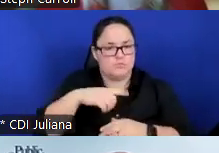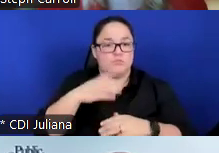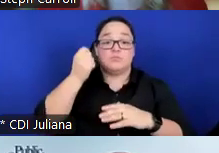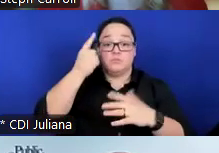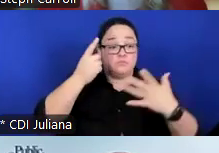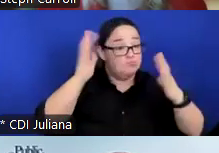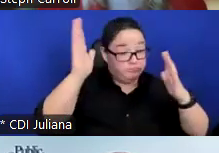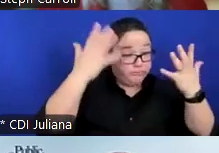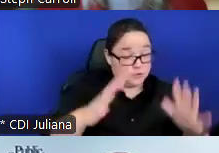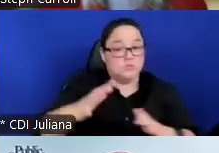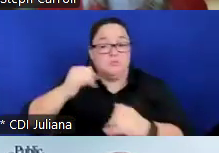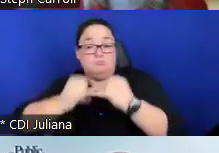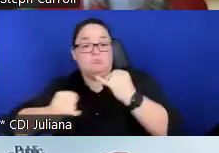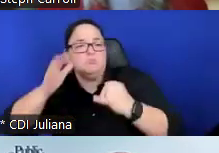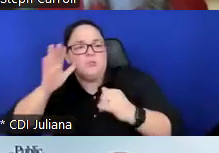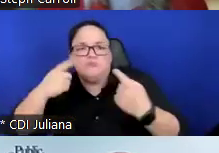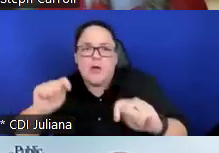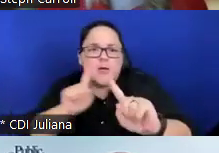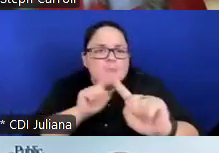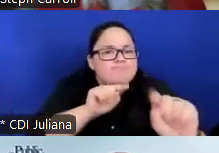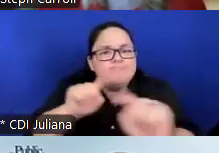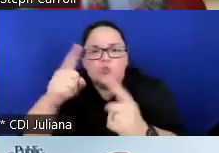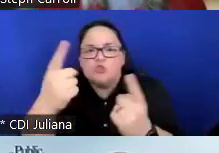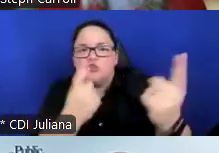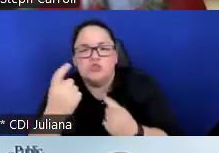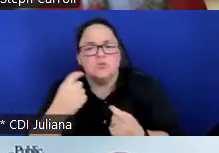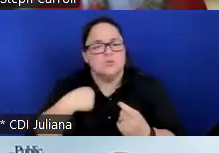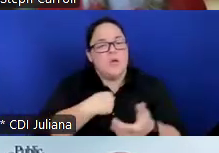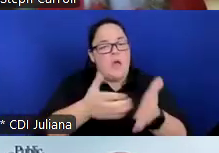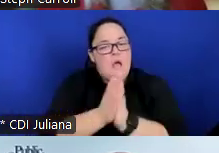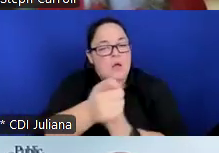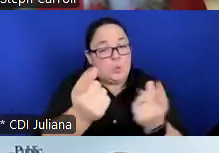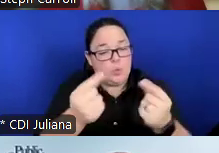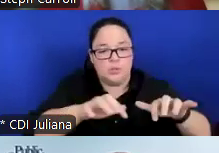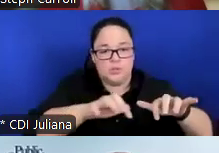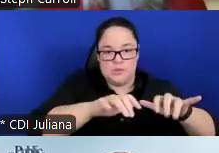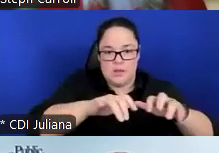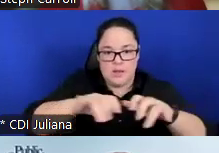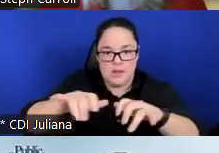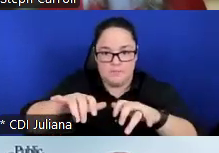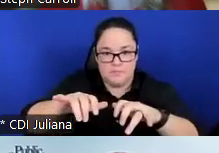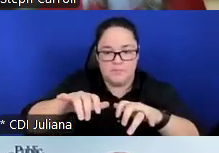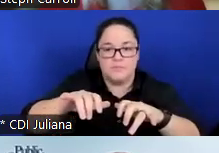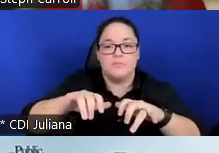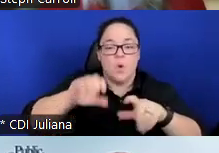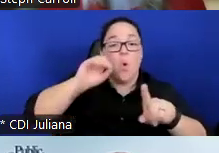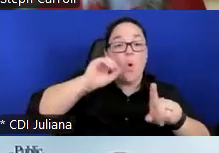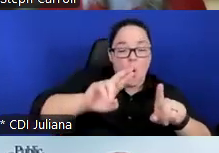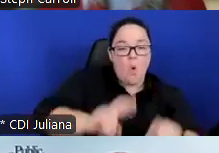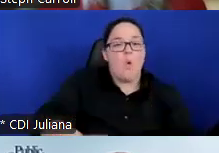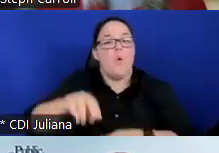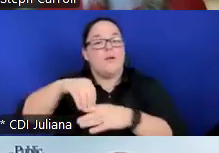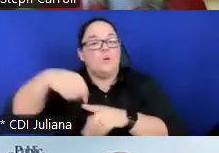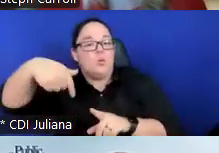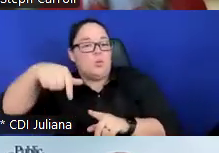by typing them in the chat or in the Q&A section of the screen in English or Spanish. If you prefer to sign